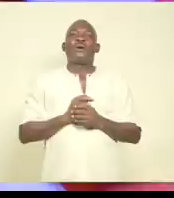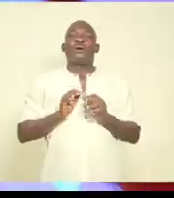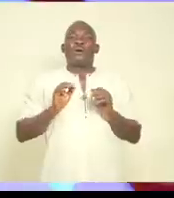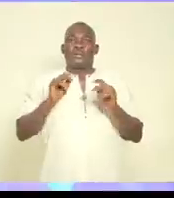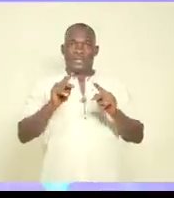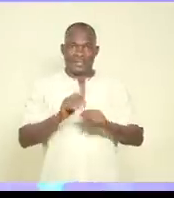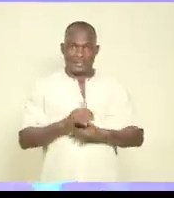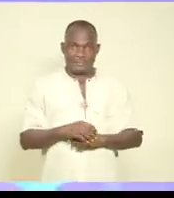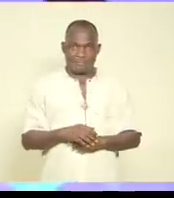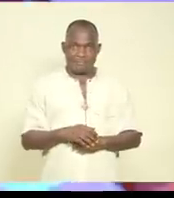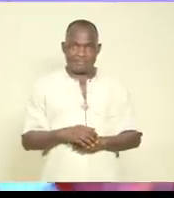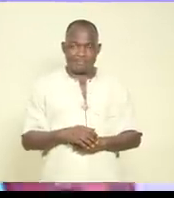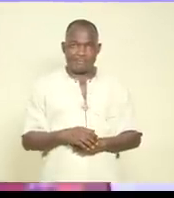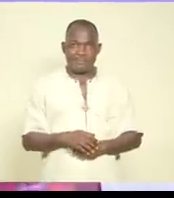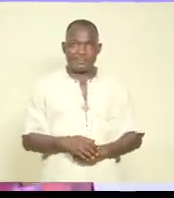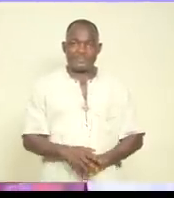Wow.